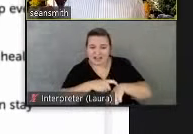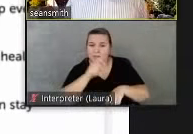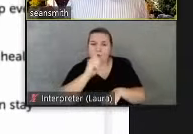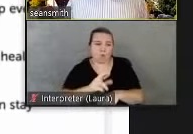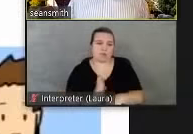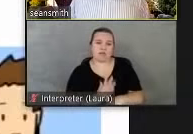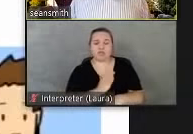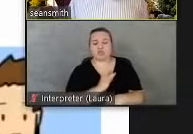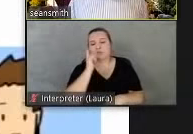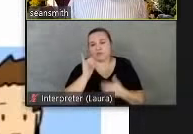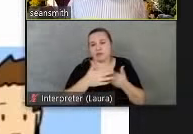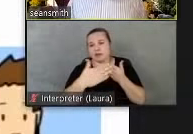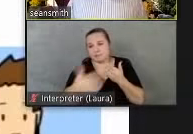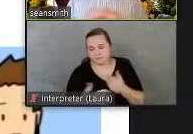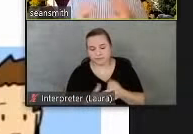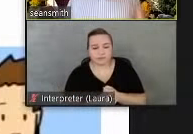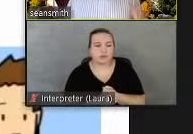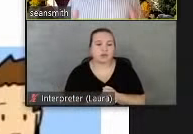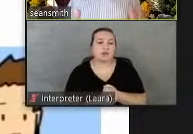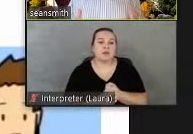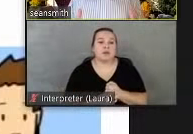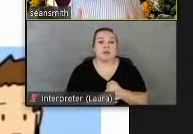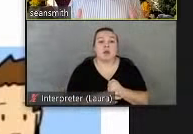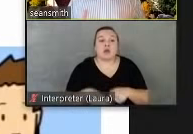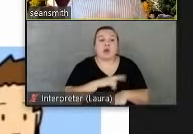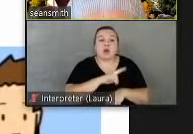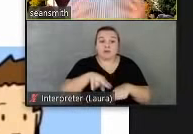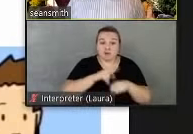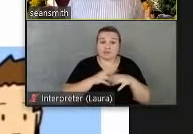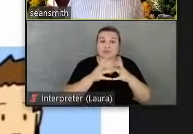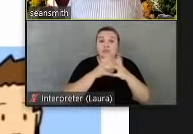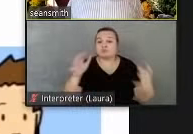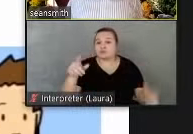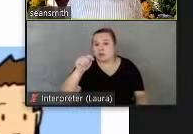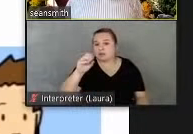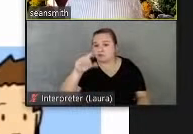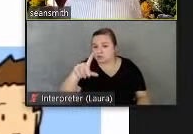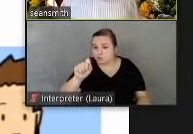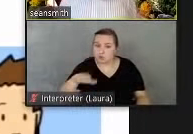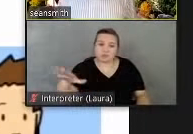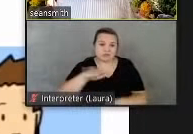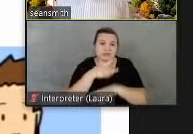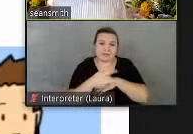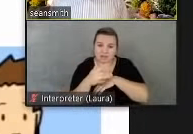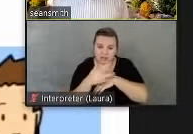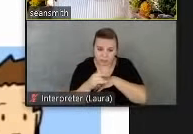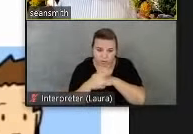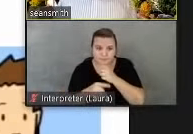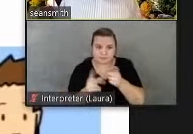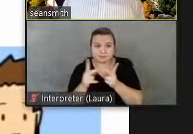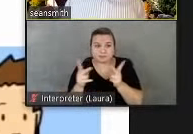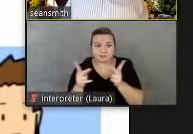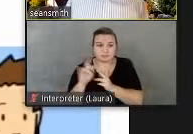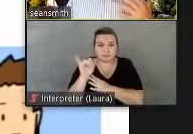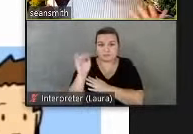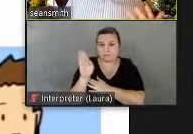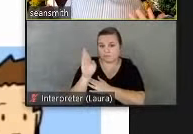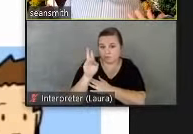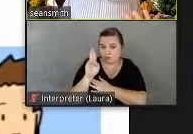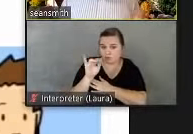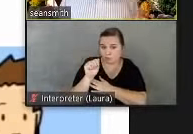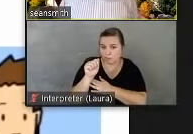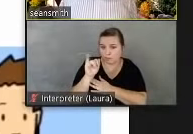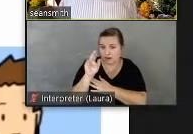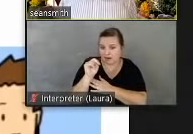forward. Of course, there's lots of tools out there that have done this for us. By the way, places like BrainPop, and I tend